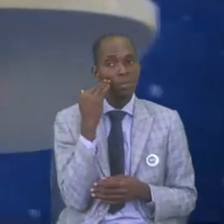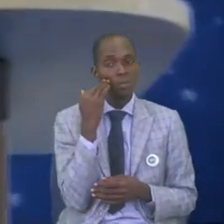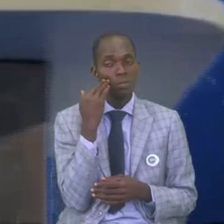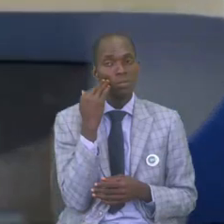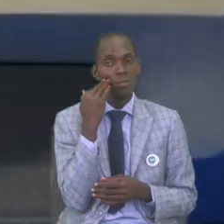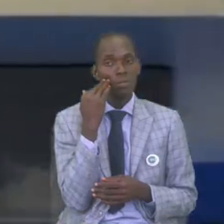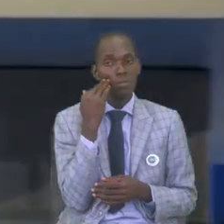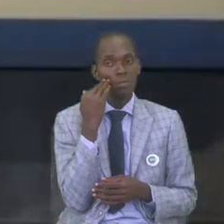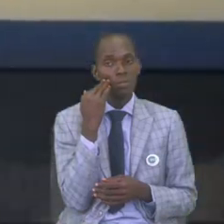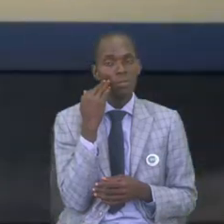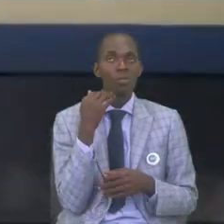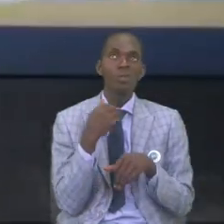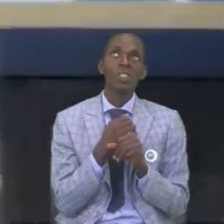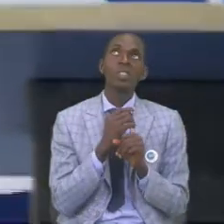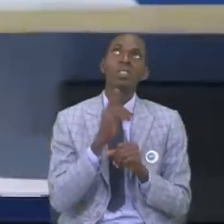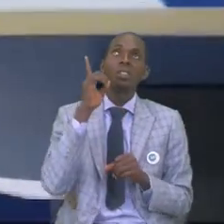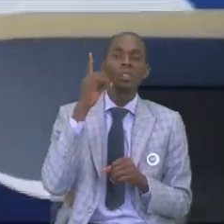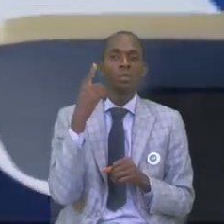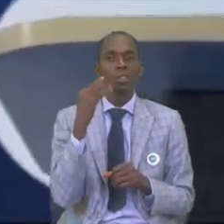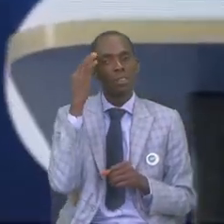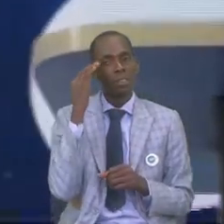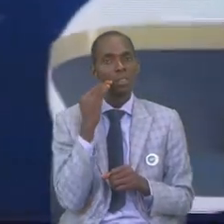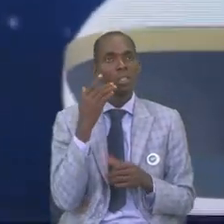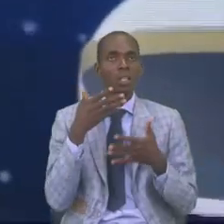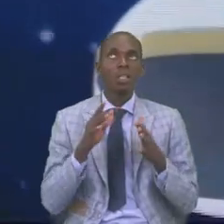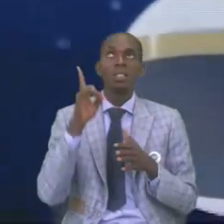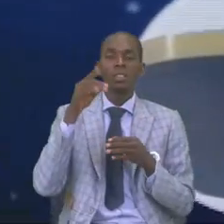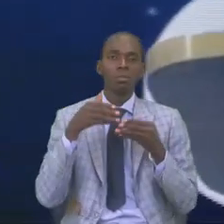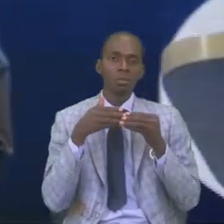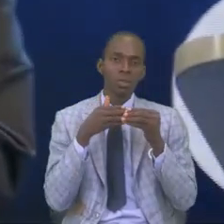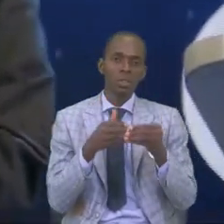make him your head. Let him direct you.